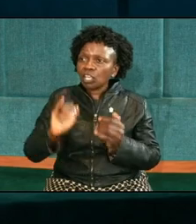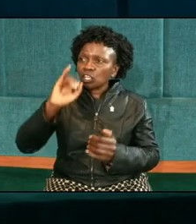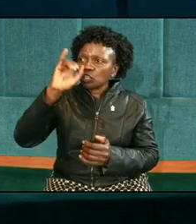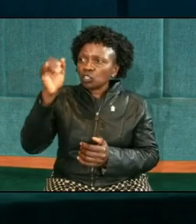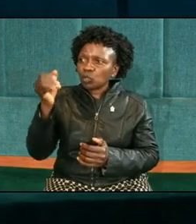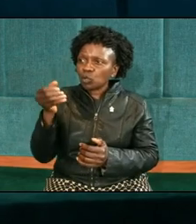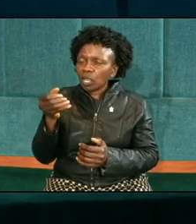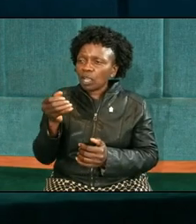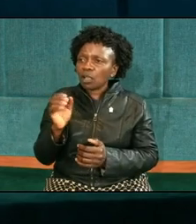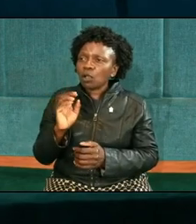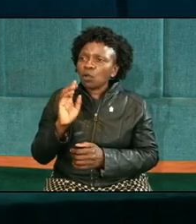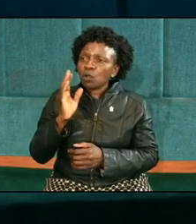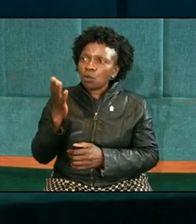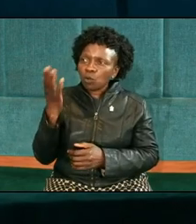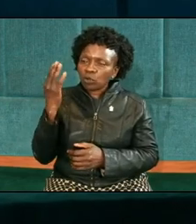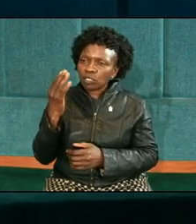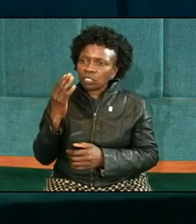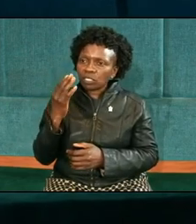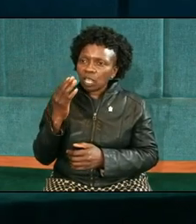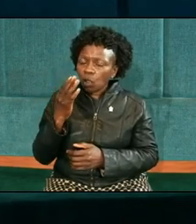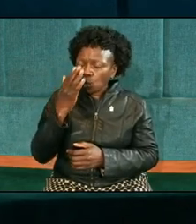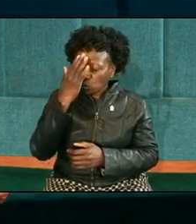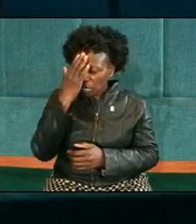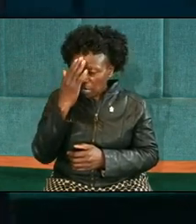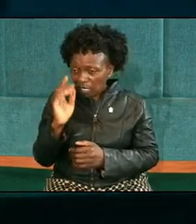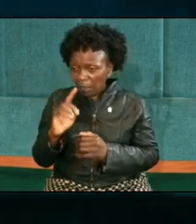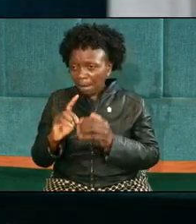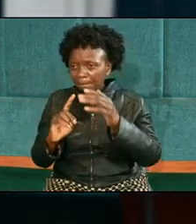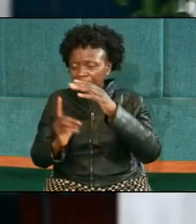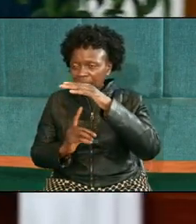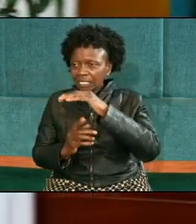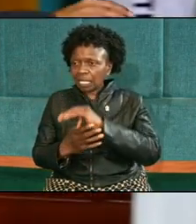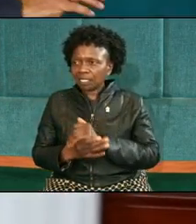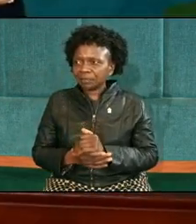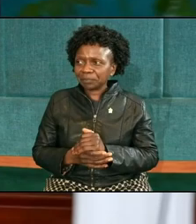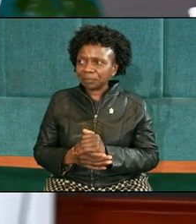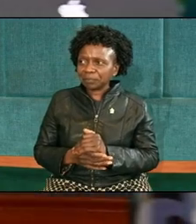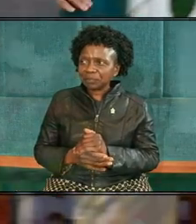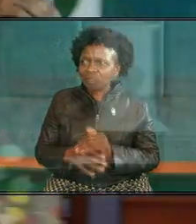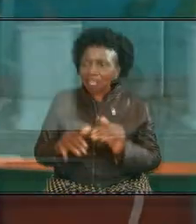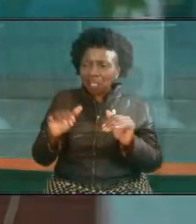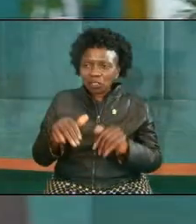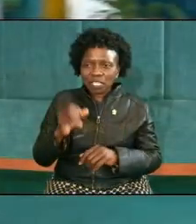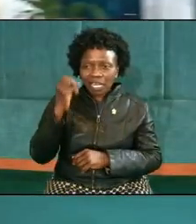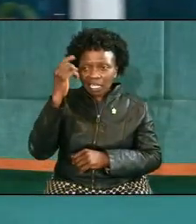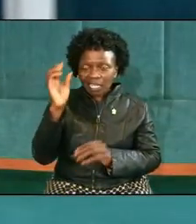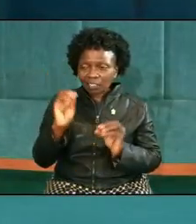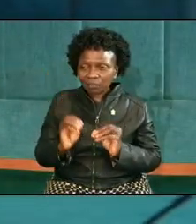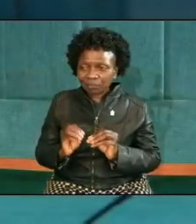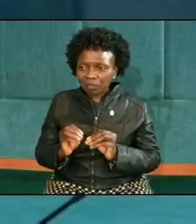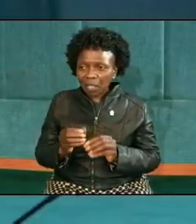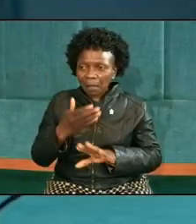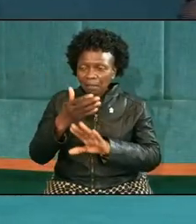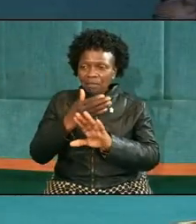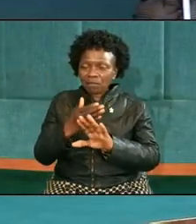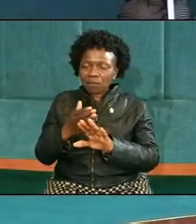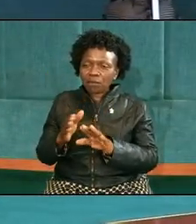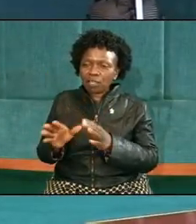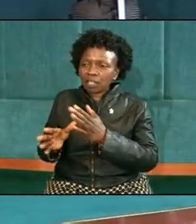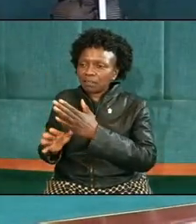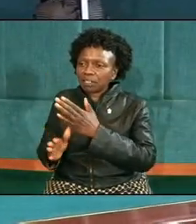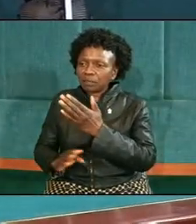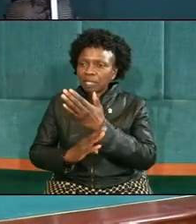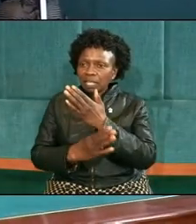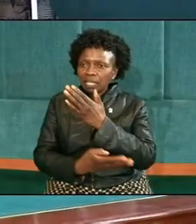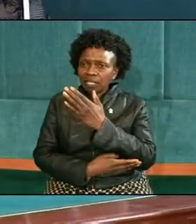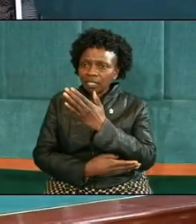an ordained minister. Oh, you still didn't get it? Before the fish belly,